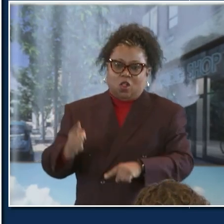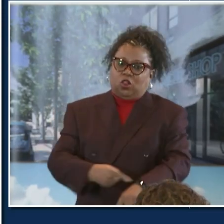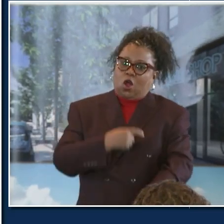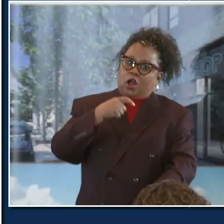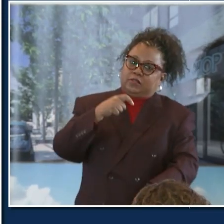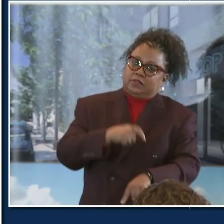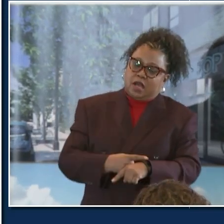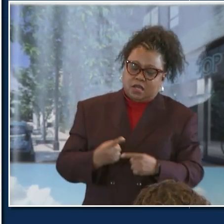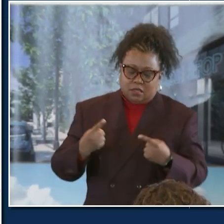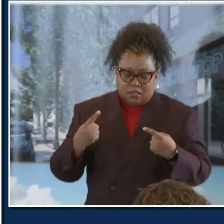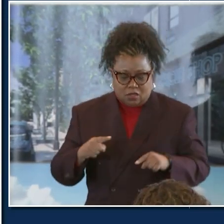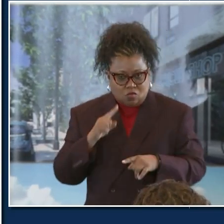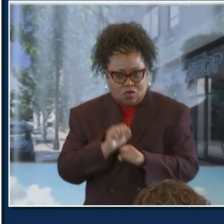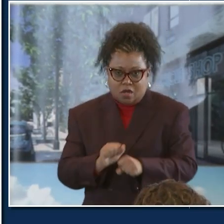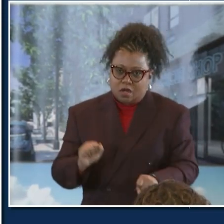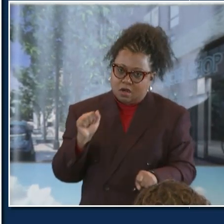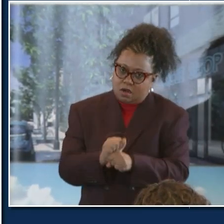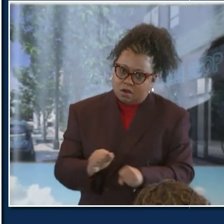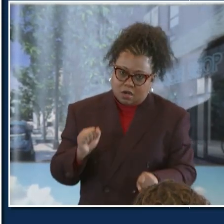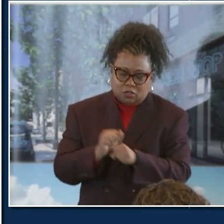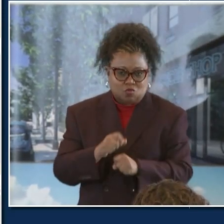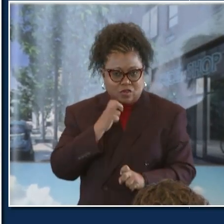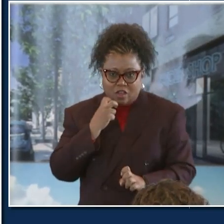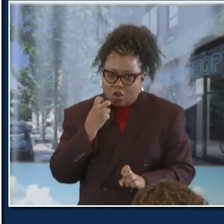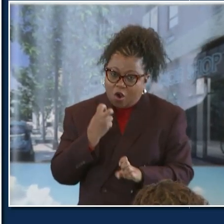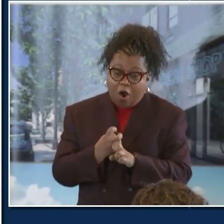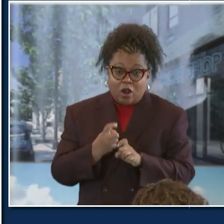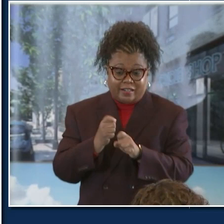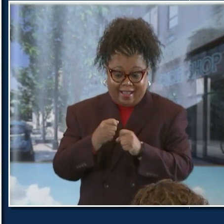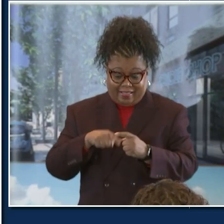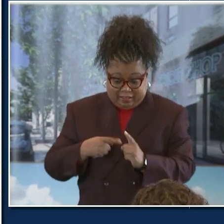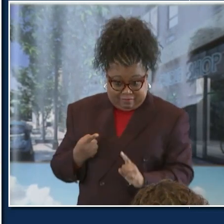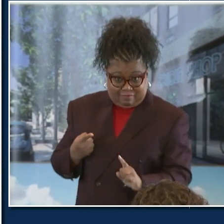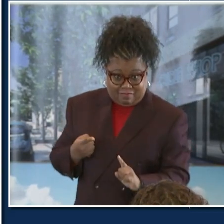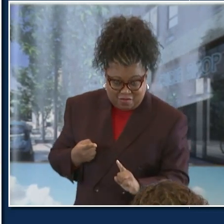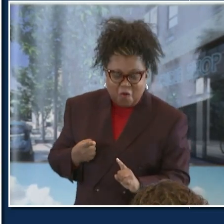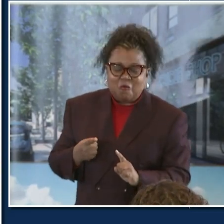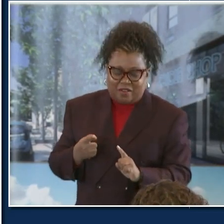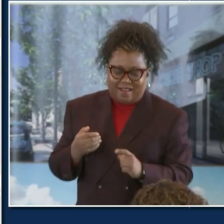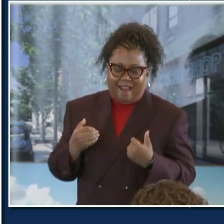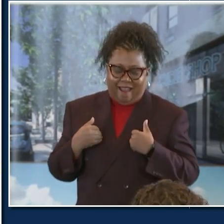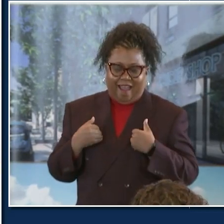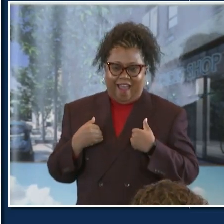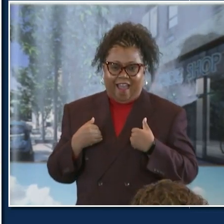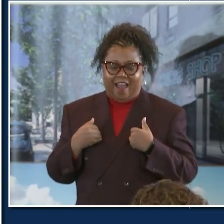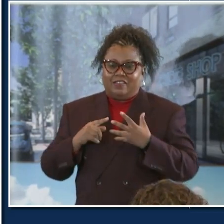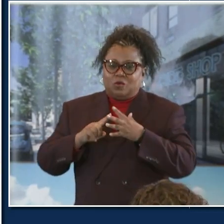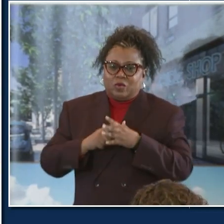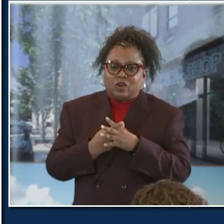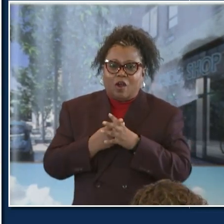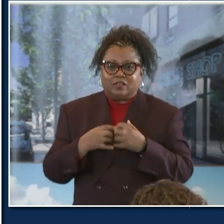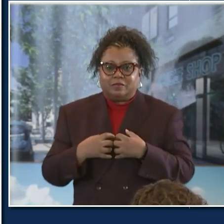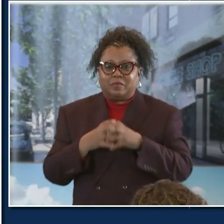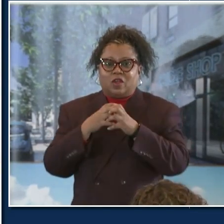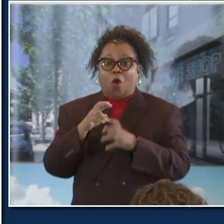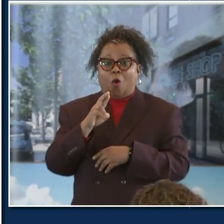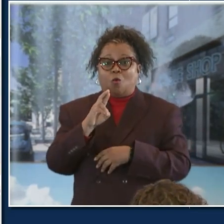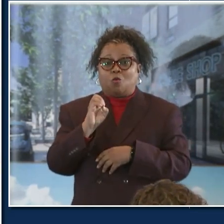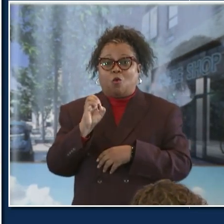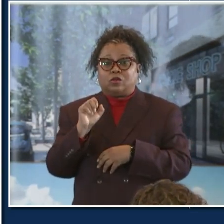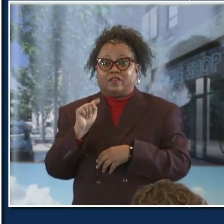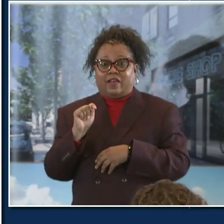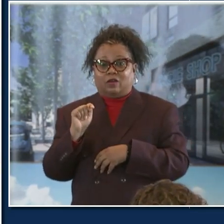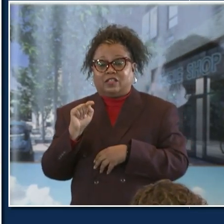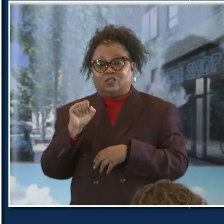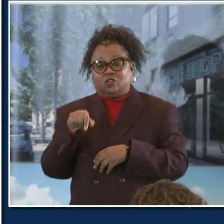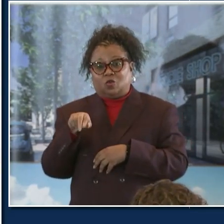time coming. We have worked extremely hard to get to this point where we have begun to rebuild Roosevelt Square, the